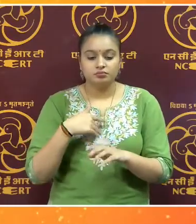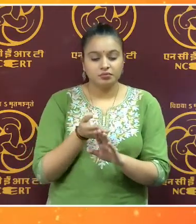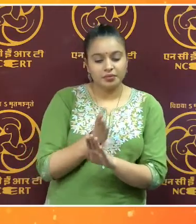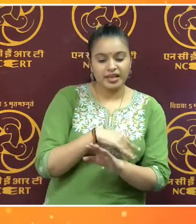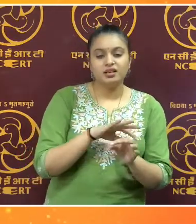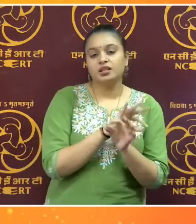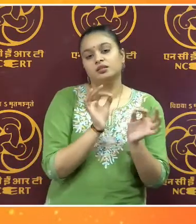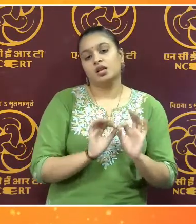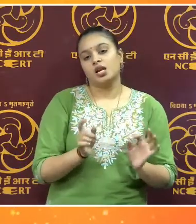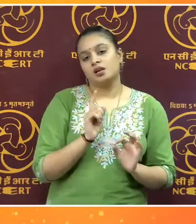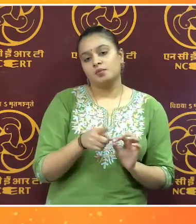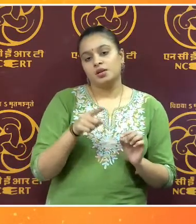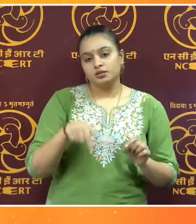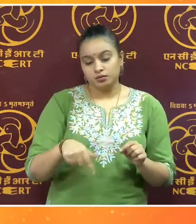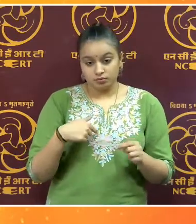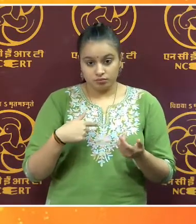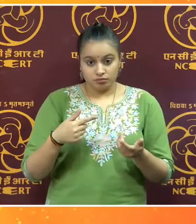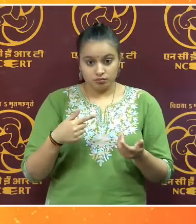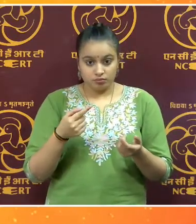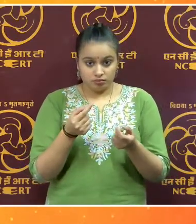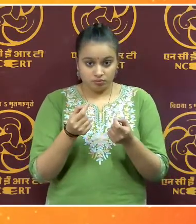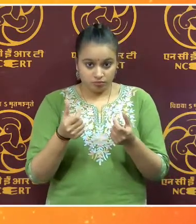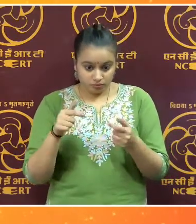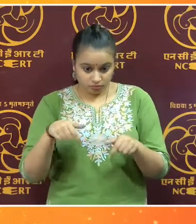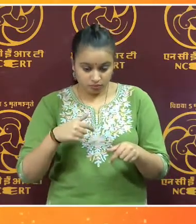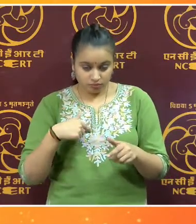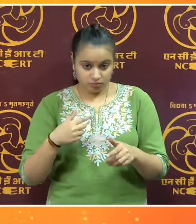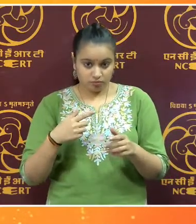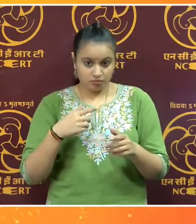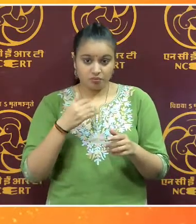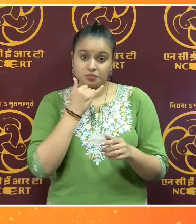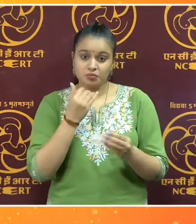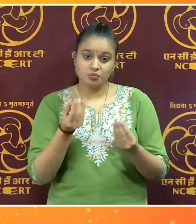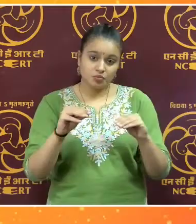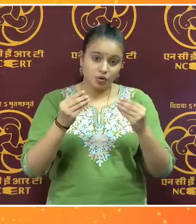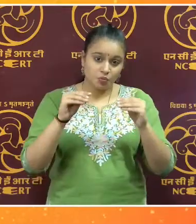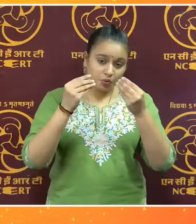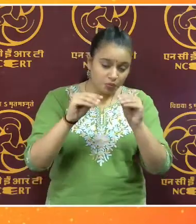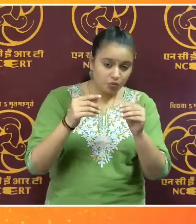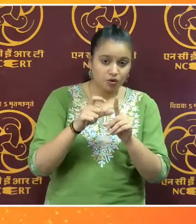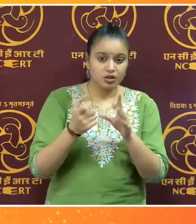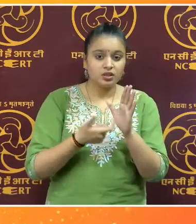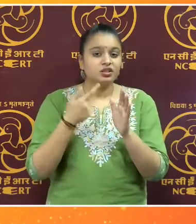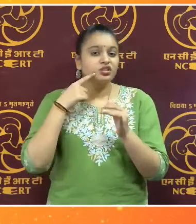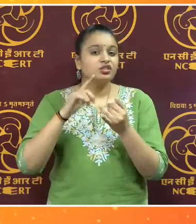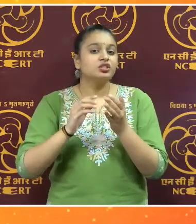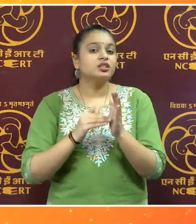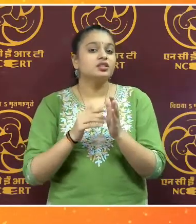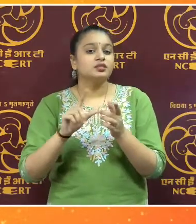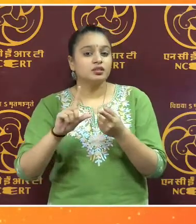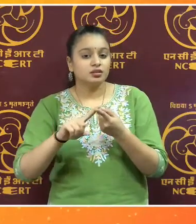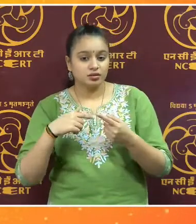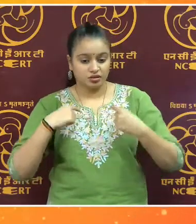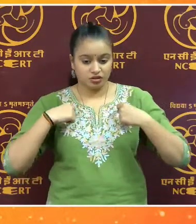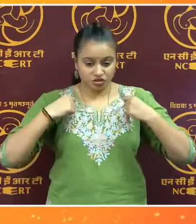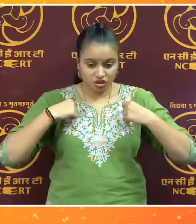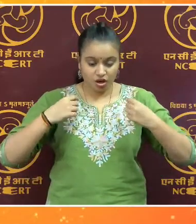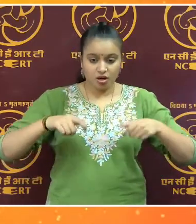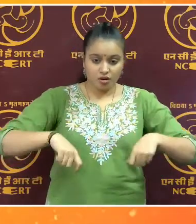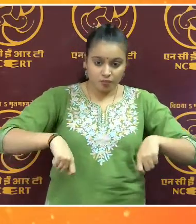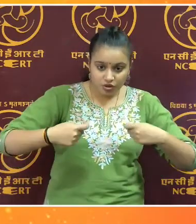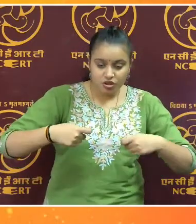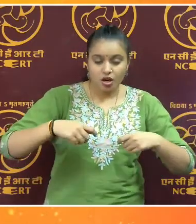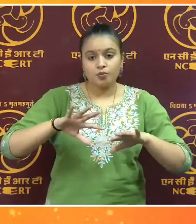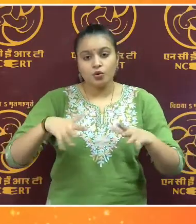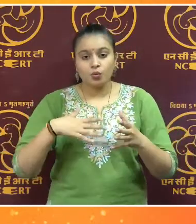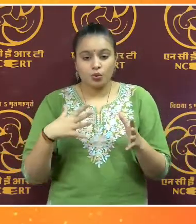it. Now it's drizzling, adding to my troubles. It has drenched me so completely. My shirt and pajamas, they are sticking to my